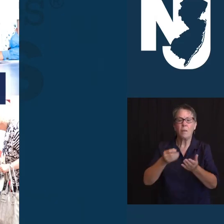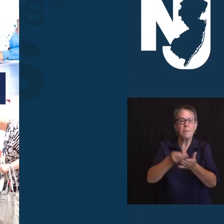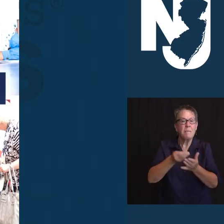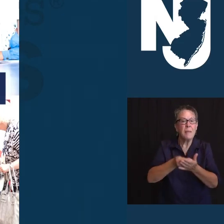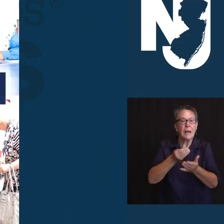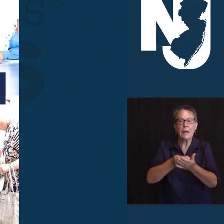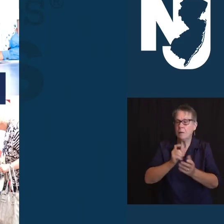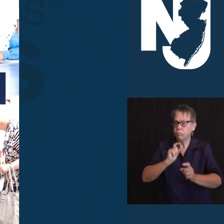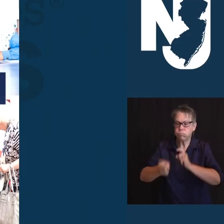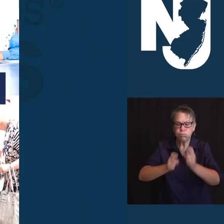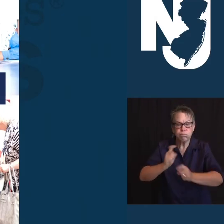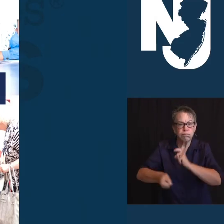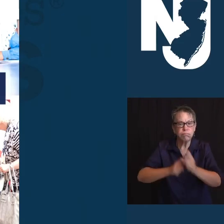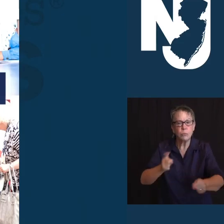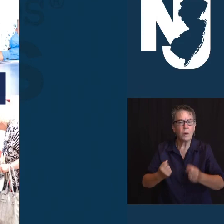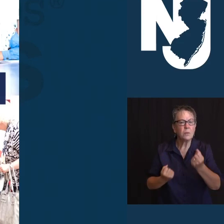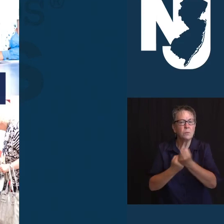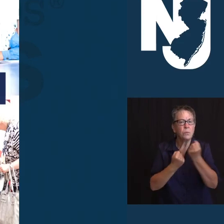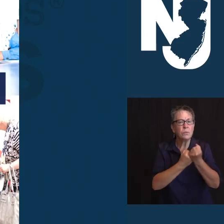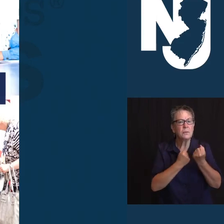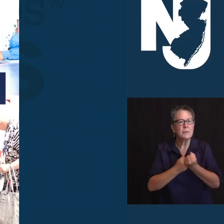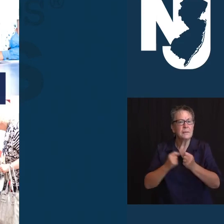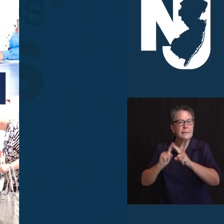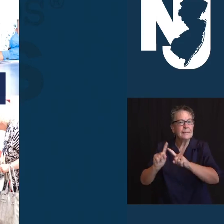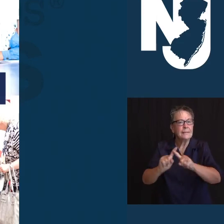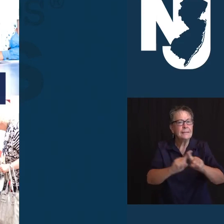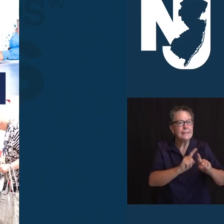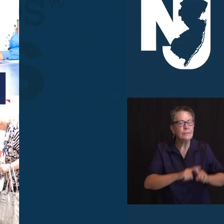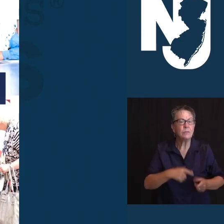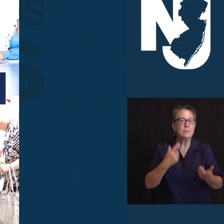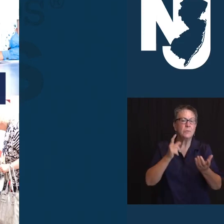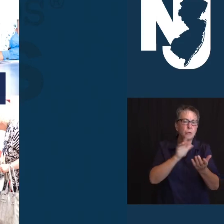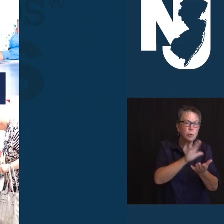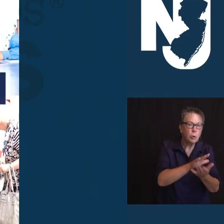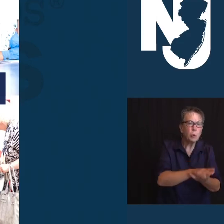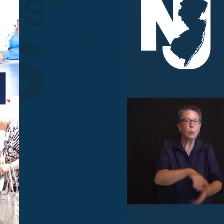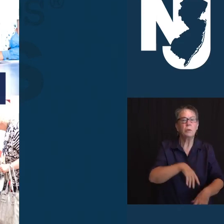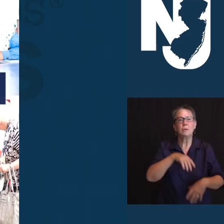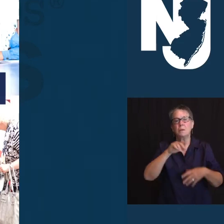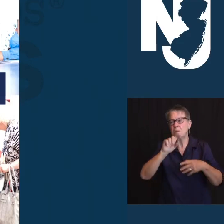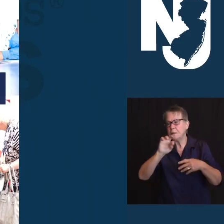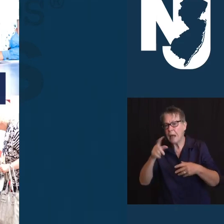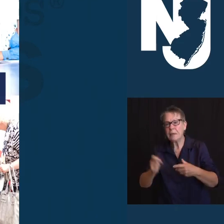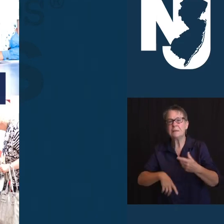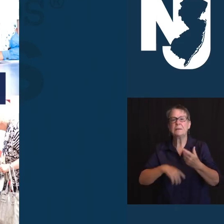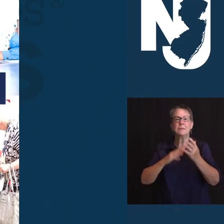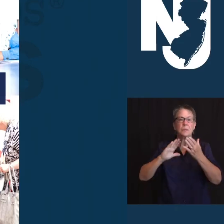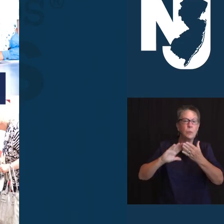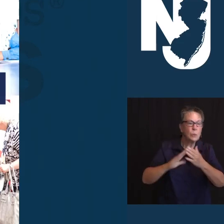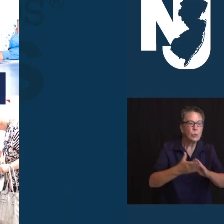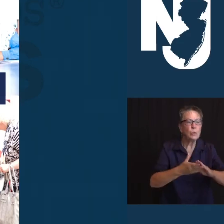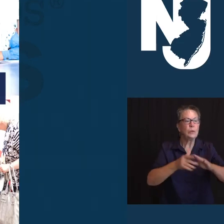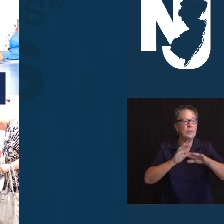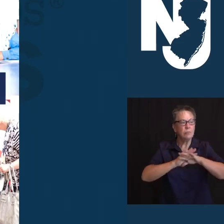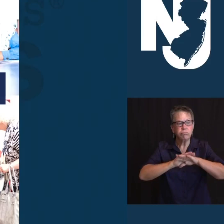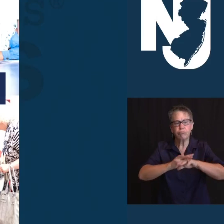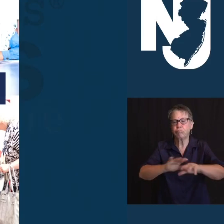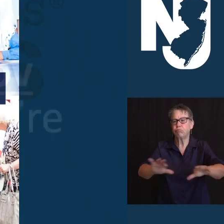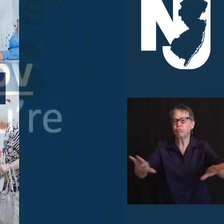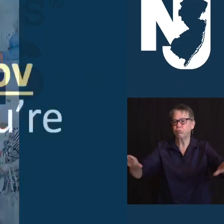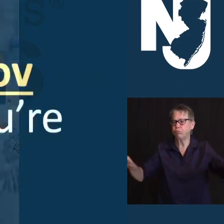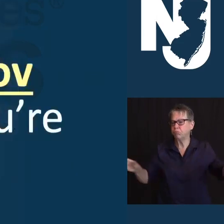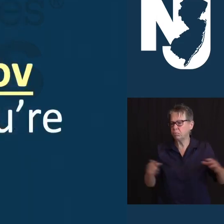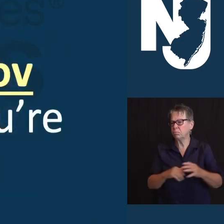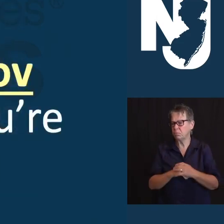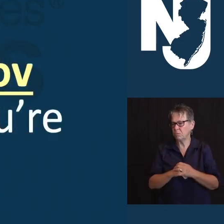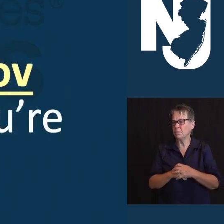transportation to food security, and frankly, even as we're living it now, our statewide recovery from COVID-19. And again,